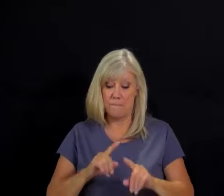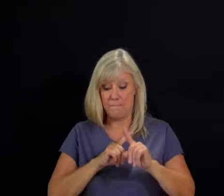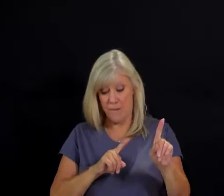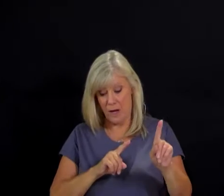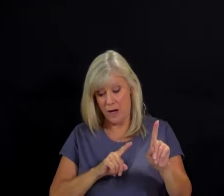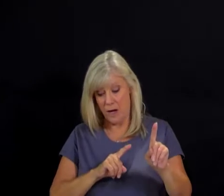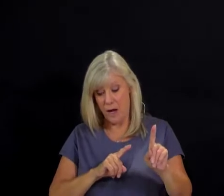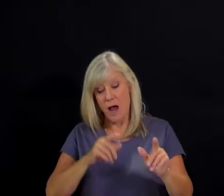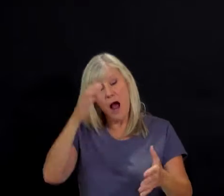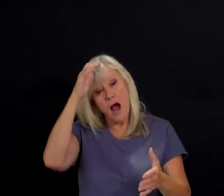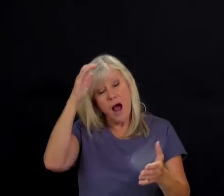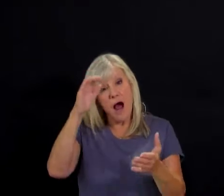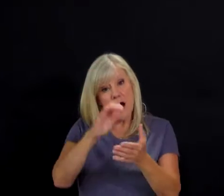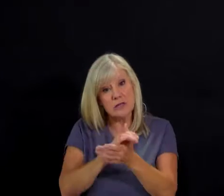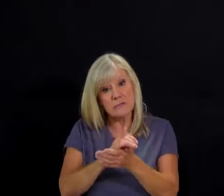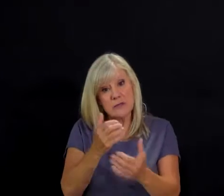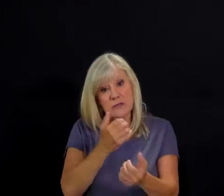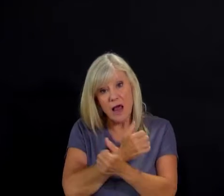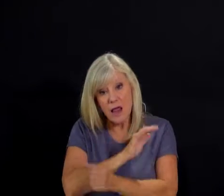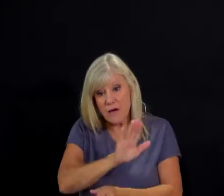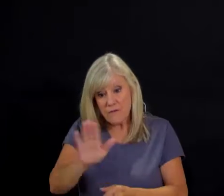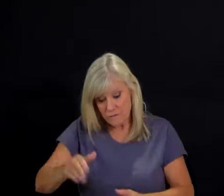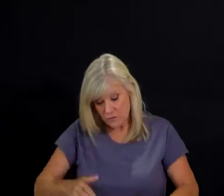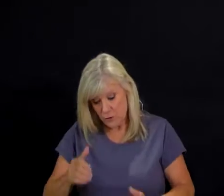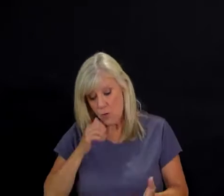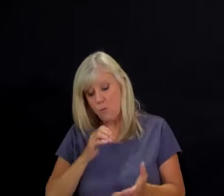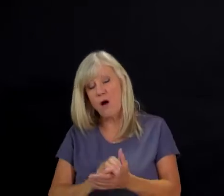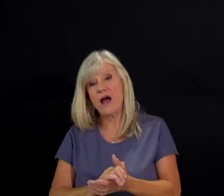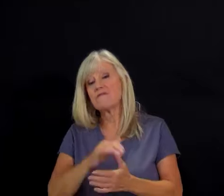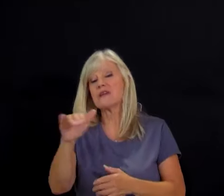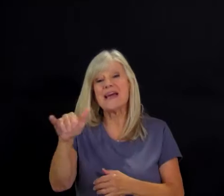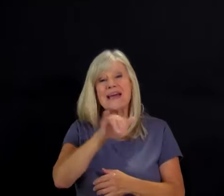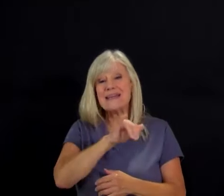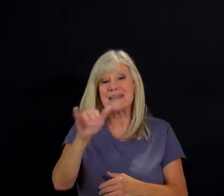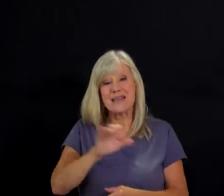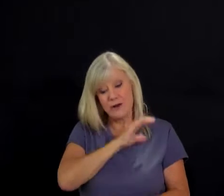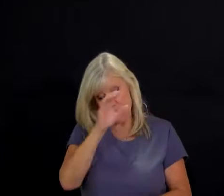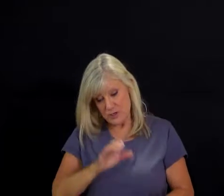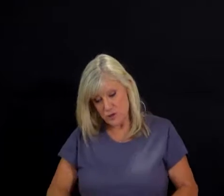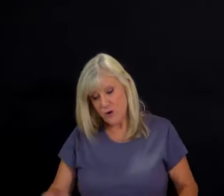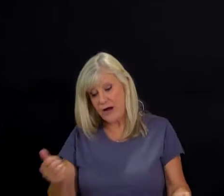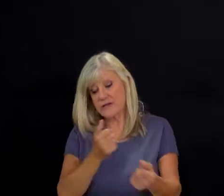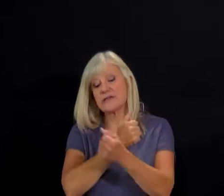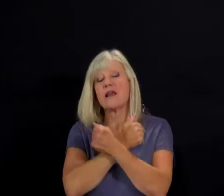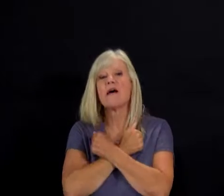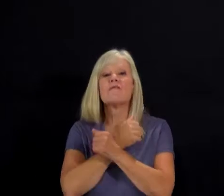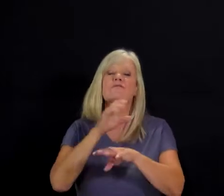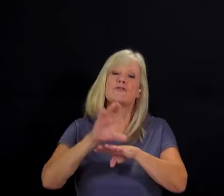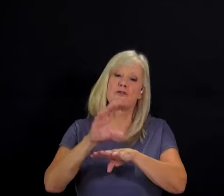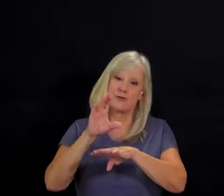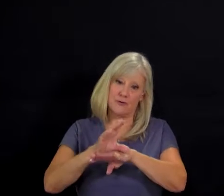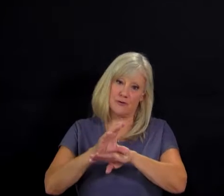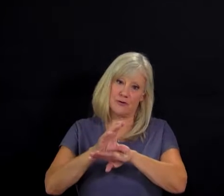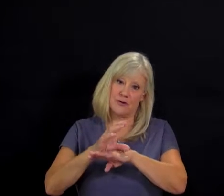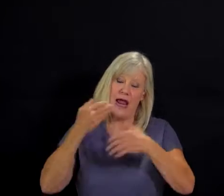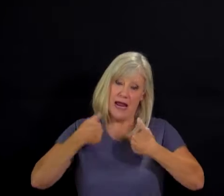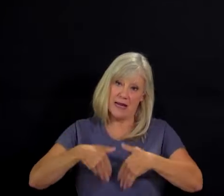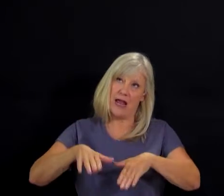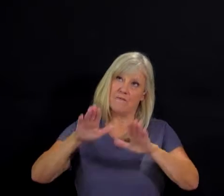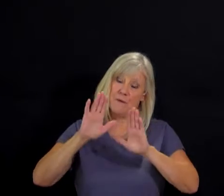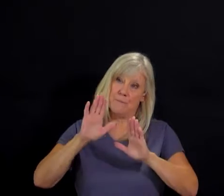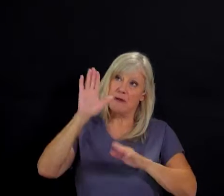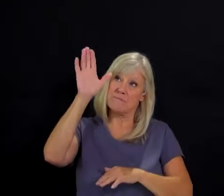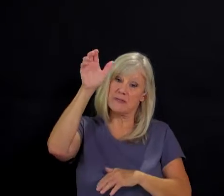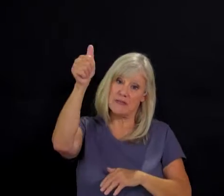Husbands, love your wives, even as Christ loved the church and handed himself over for